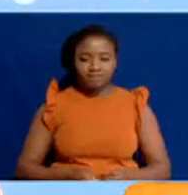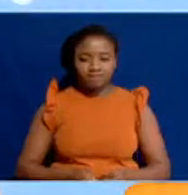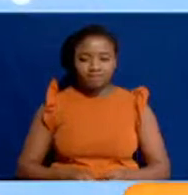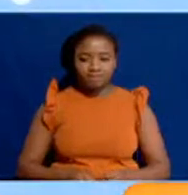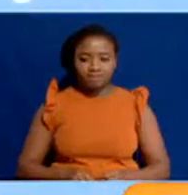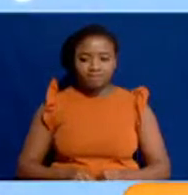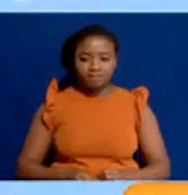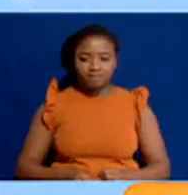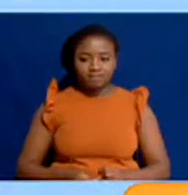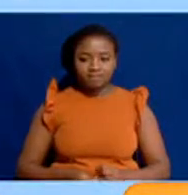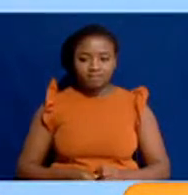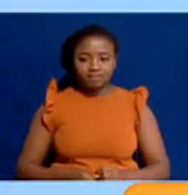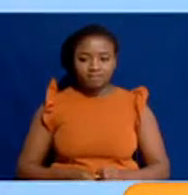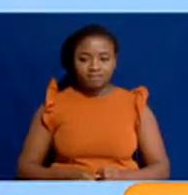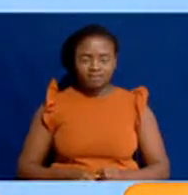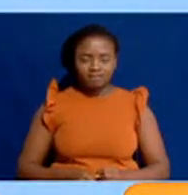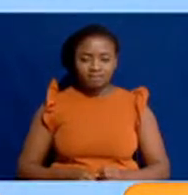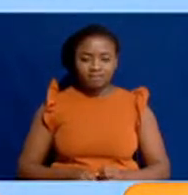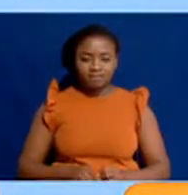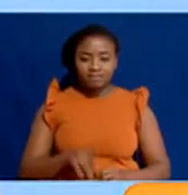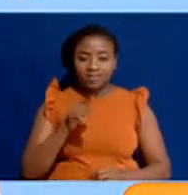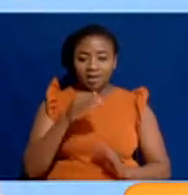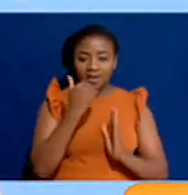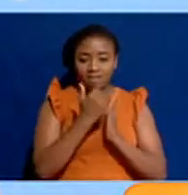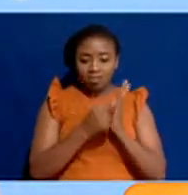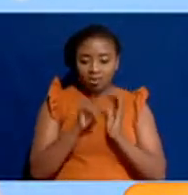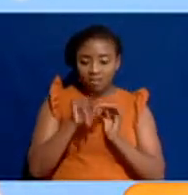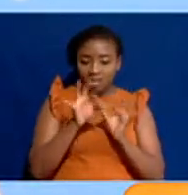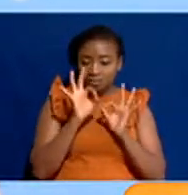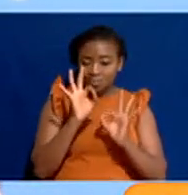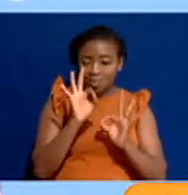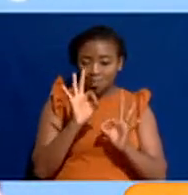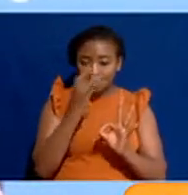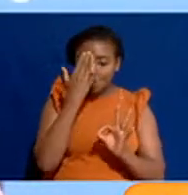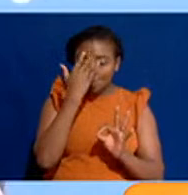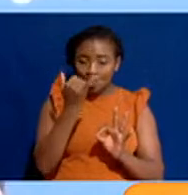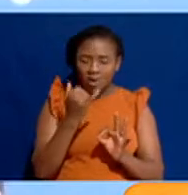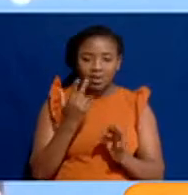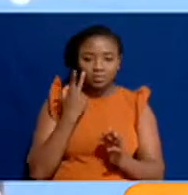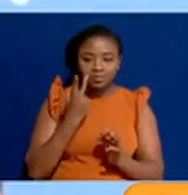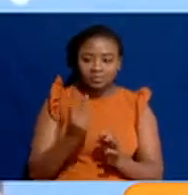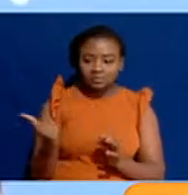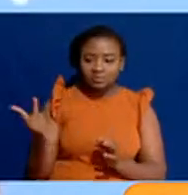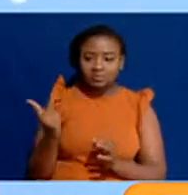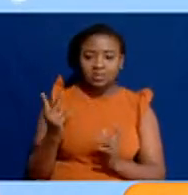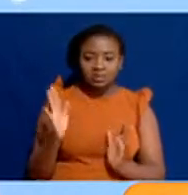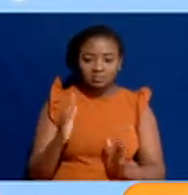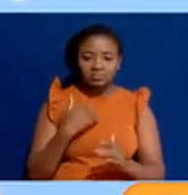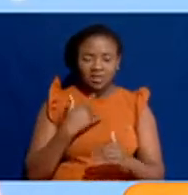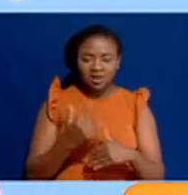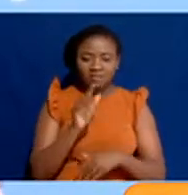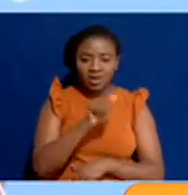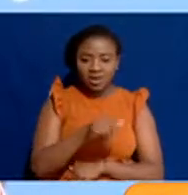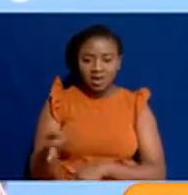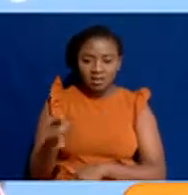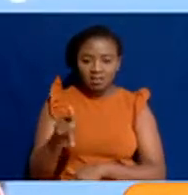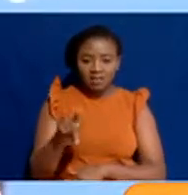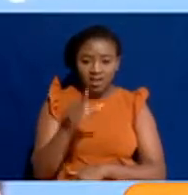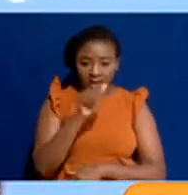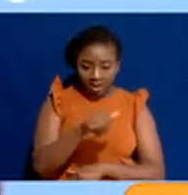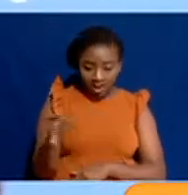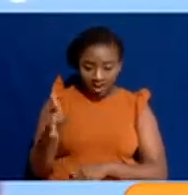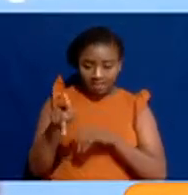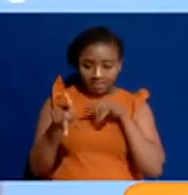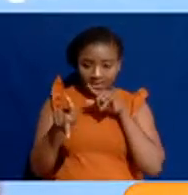The amazing thing of this program is the availability of a digital app.